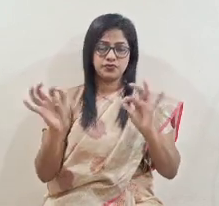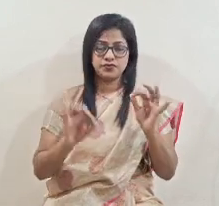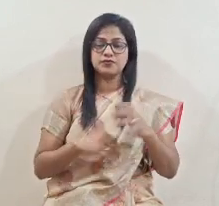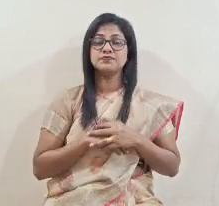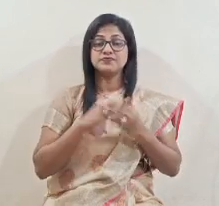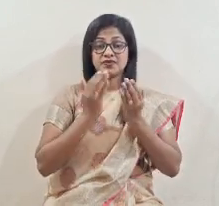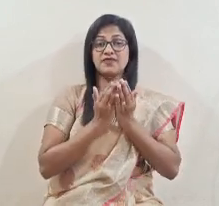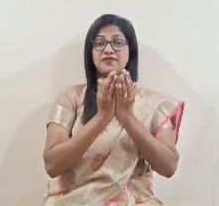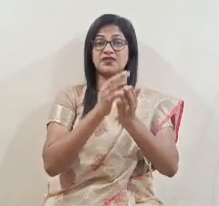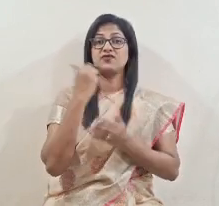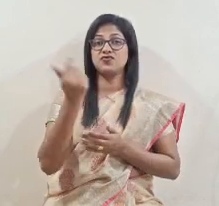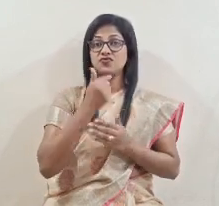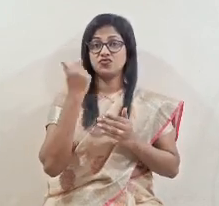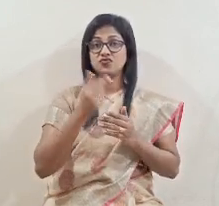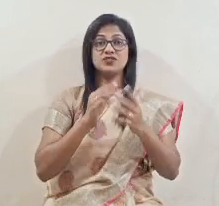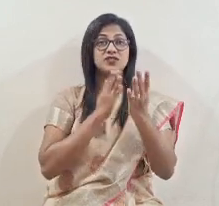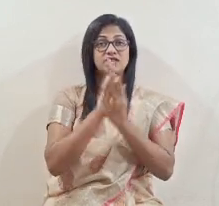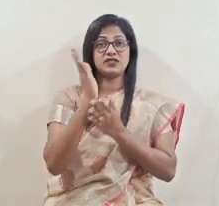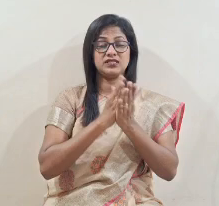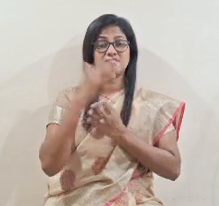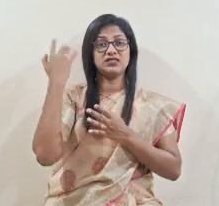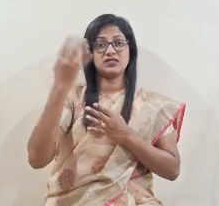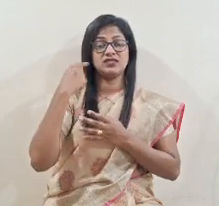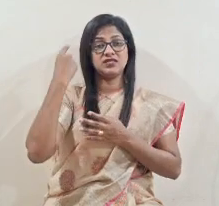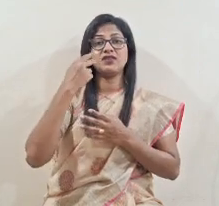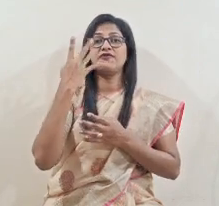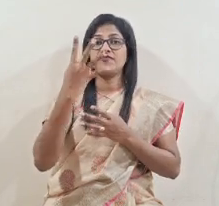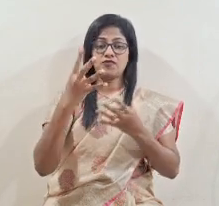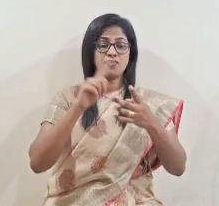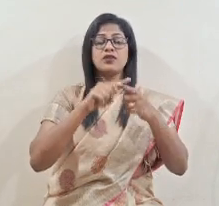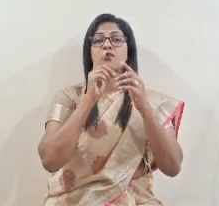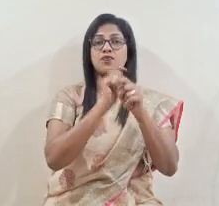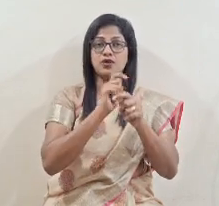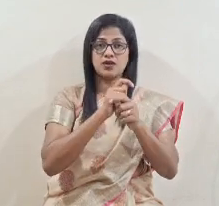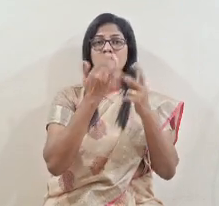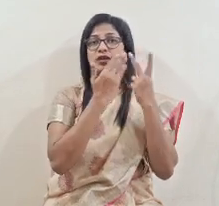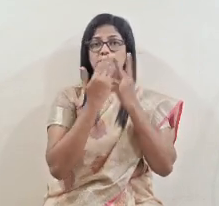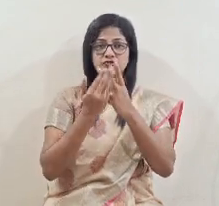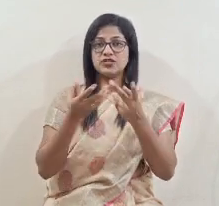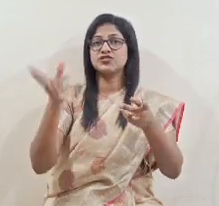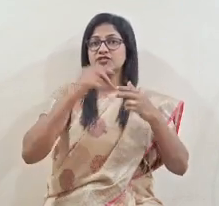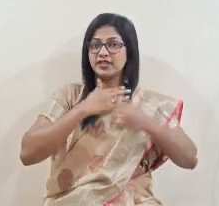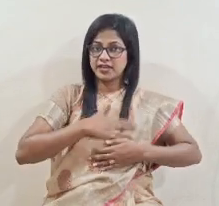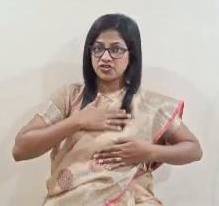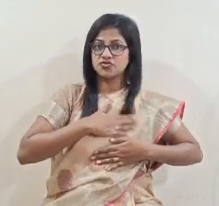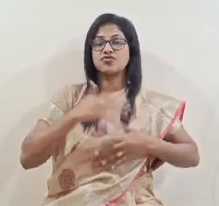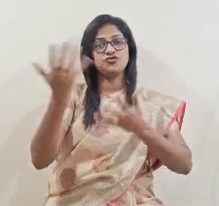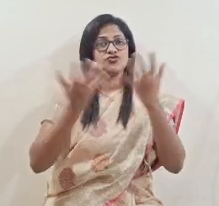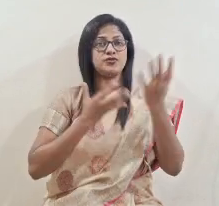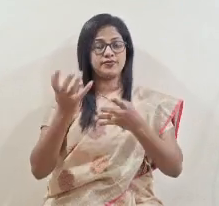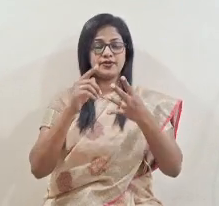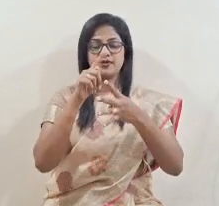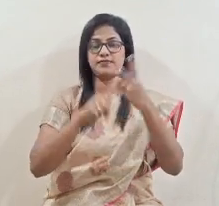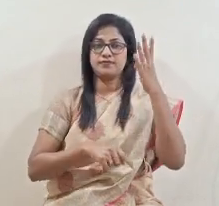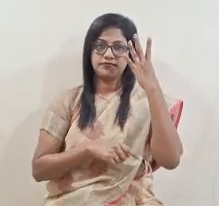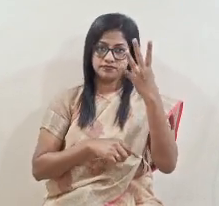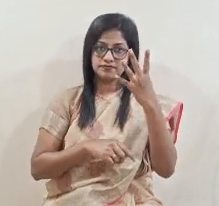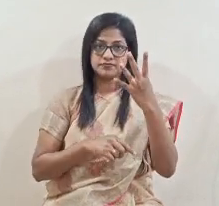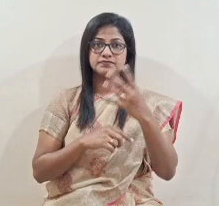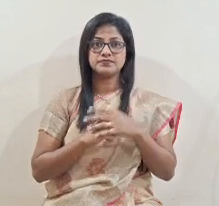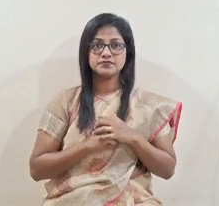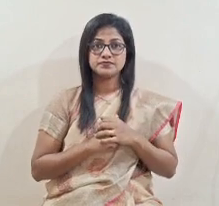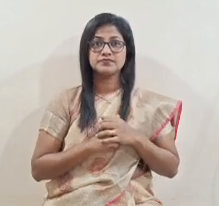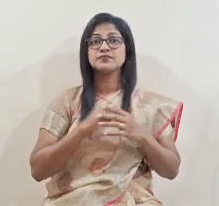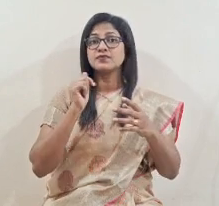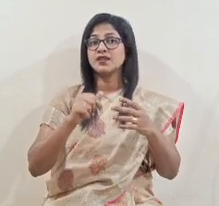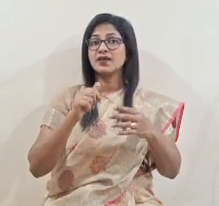used by for maximum for the 4 types of purpose, that is work, education, recreation and shopping. From all the 4,